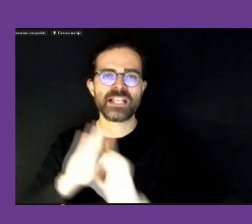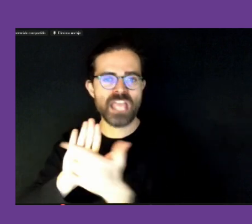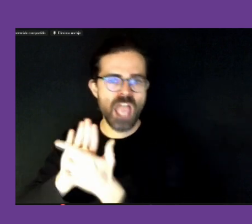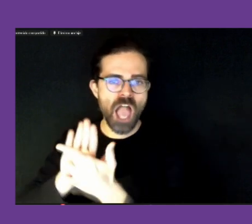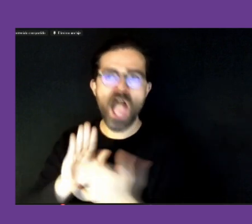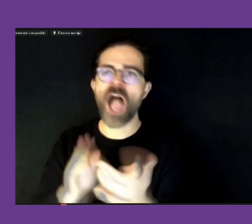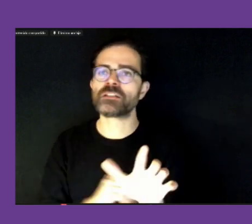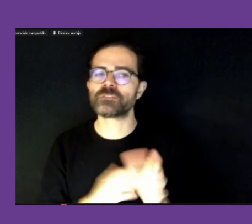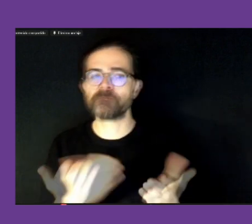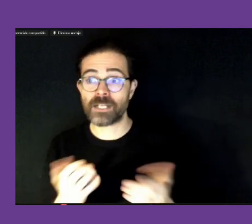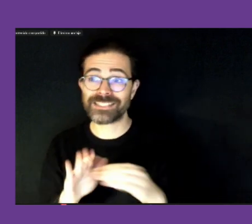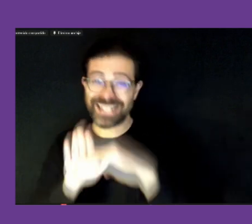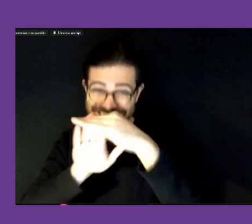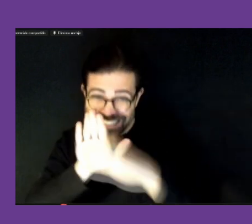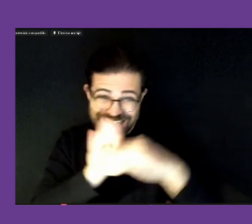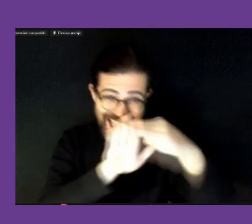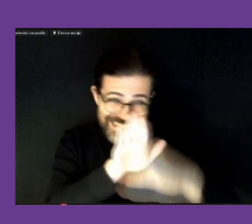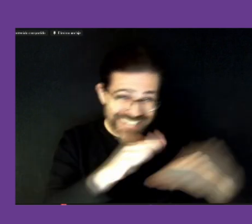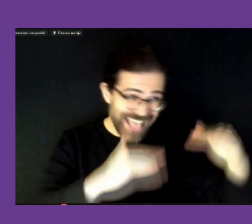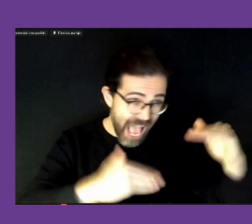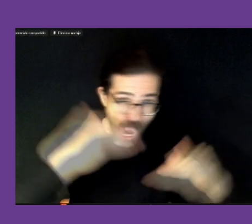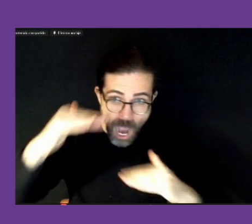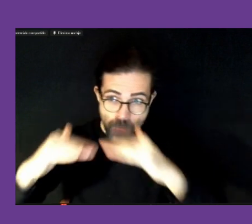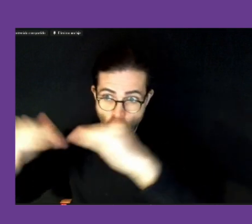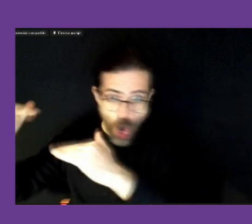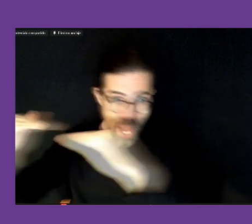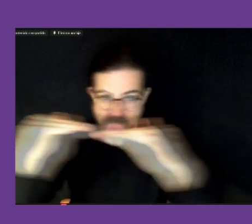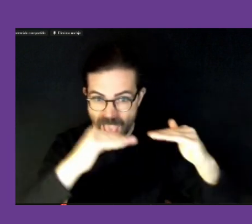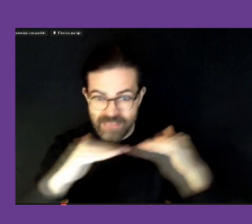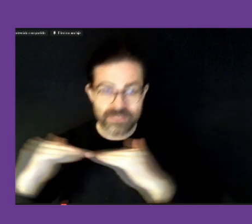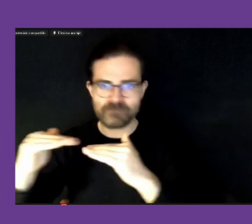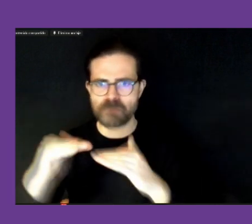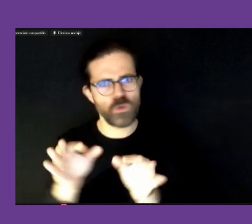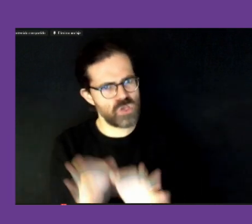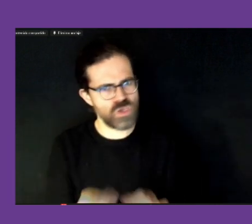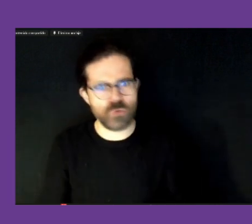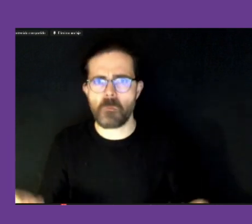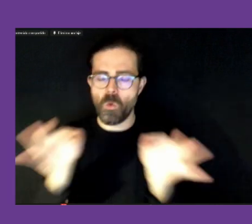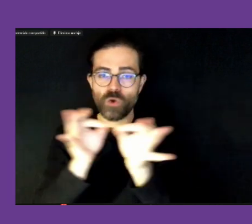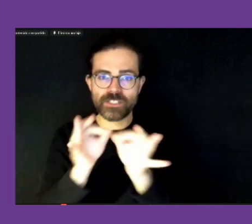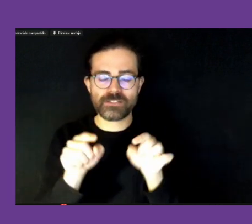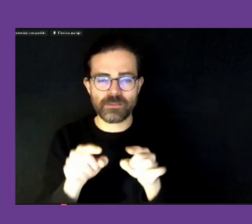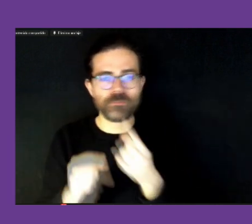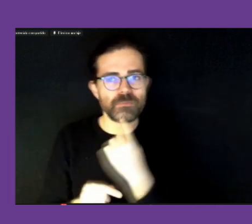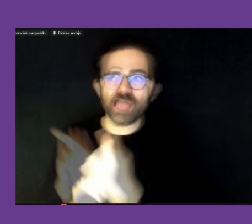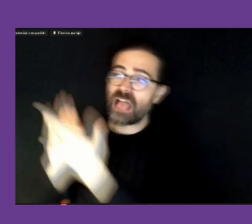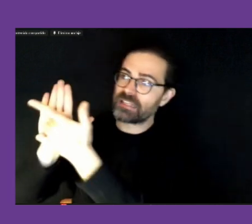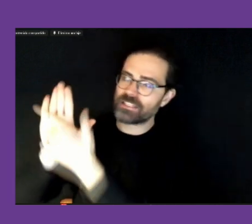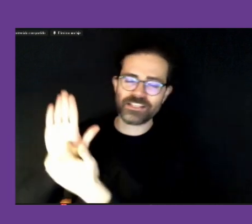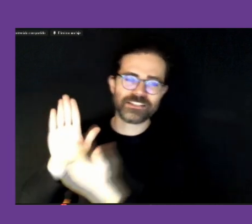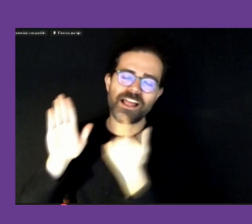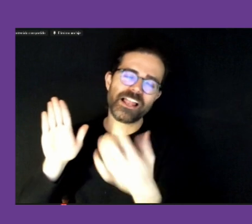harmonized and more important than ever, to ensure that the legislation is not just good words in a paper, but